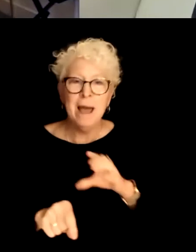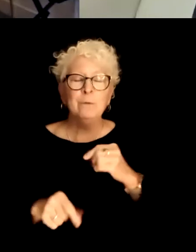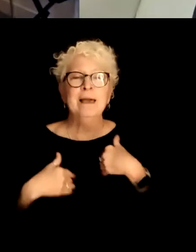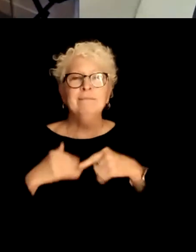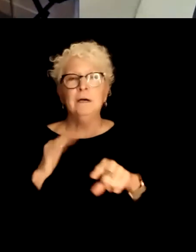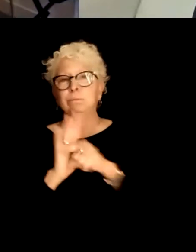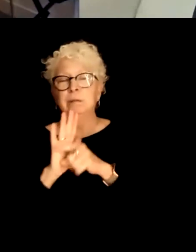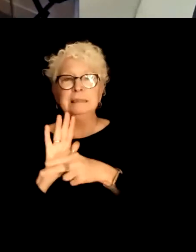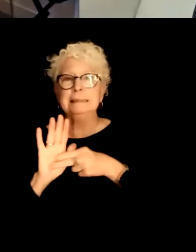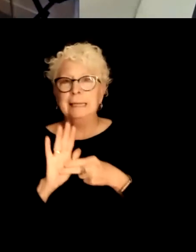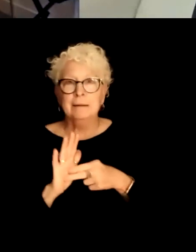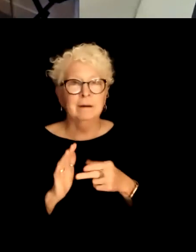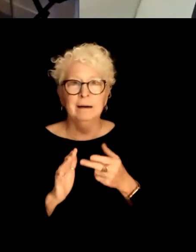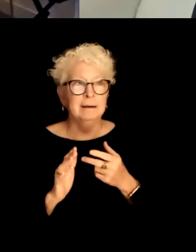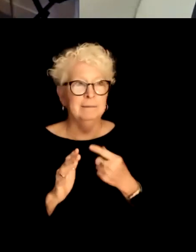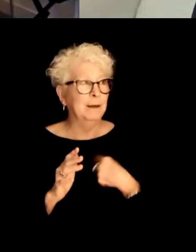I'm just amazed.